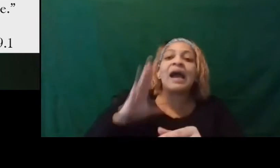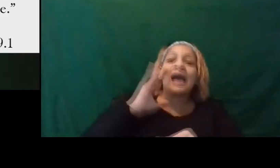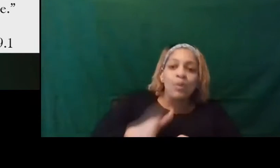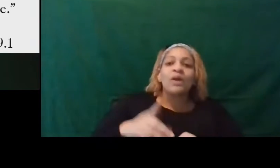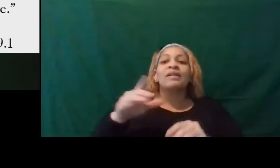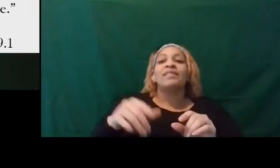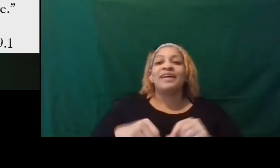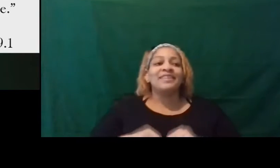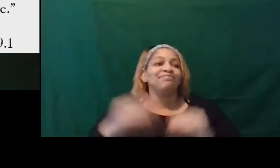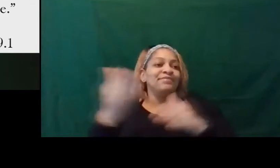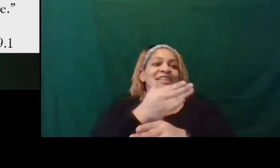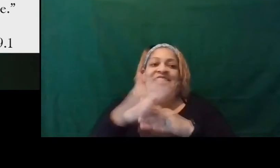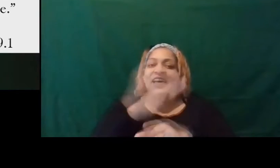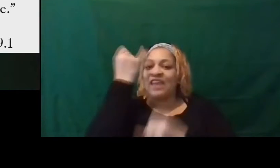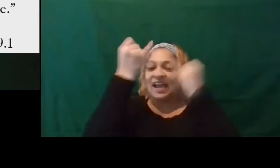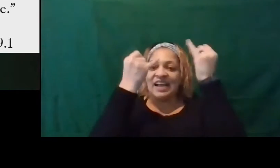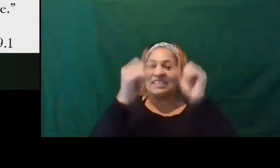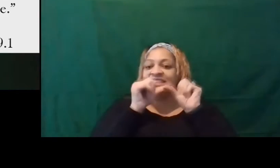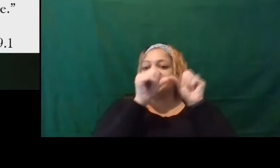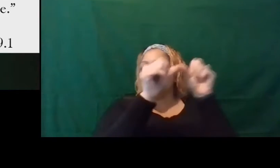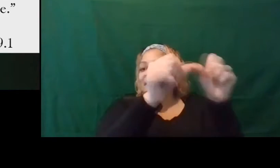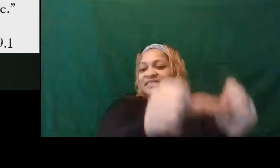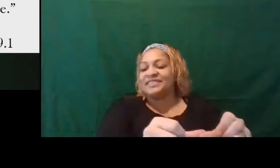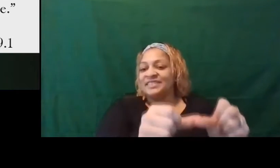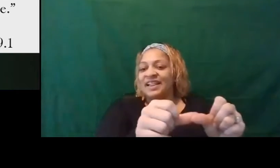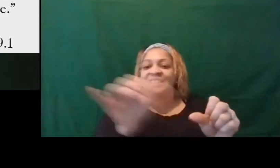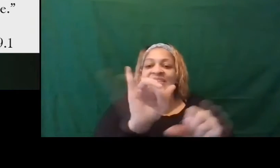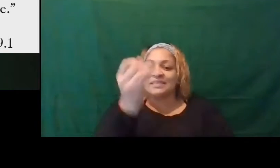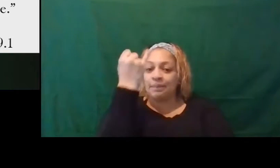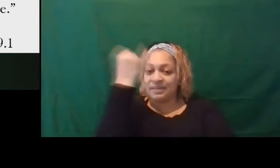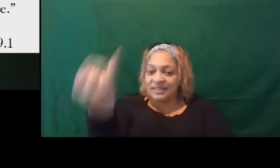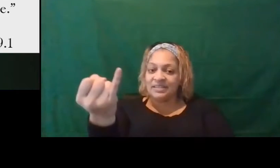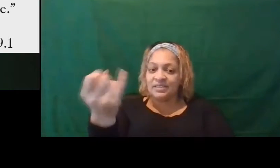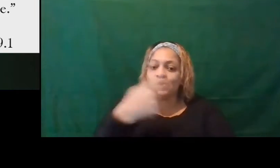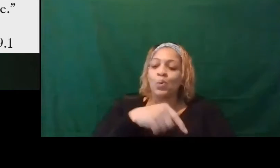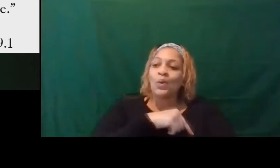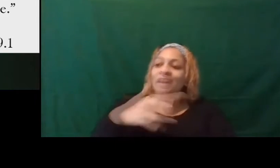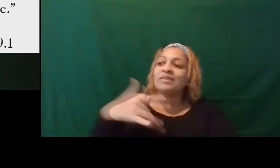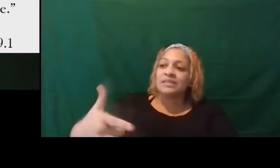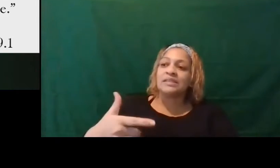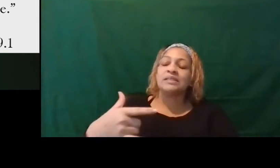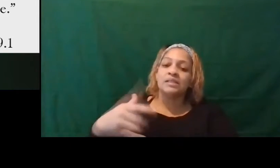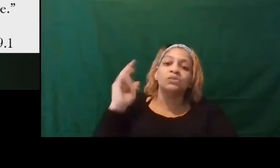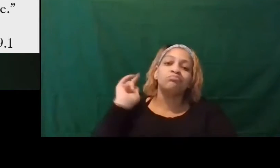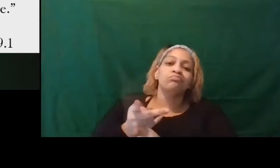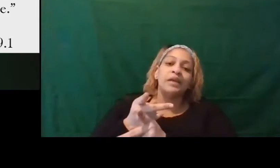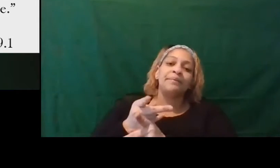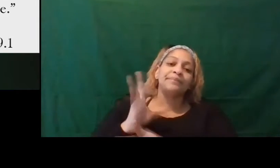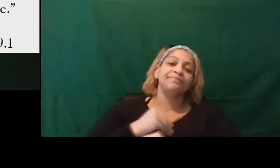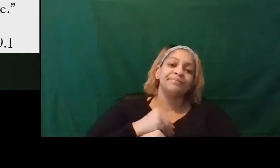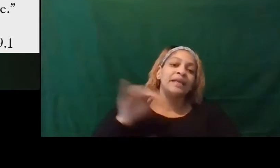idea. There is a tendency to continue along that path. But if we're going to